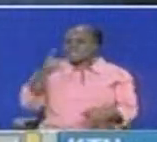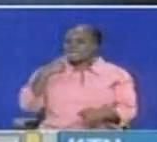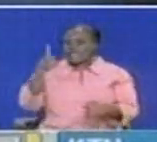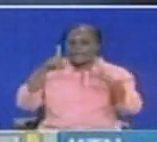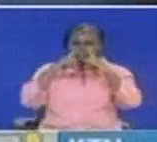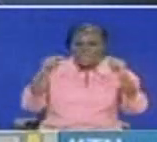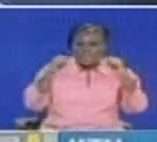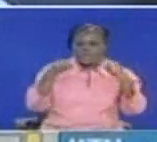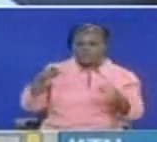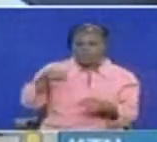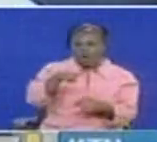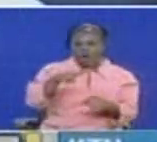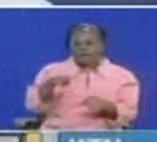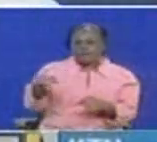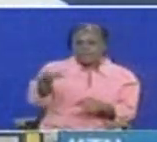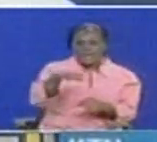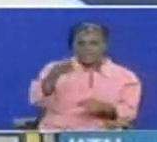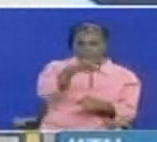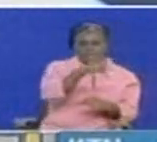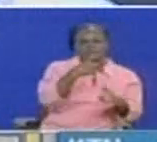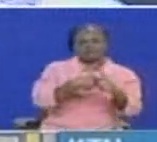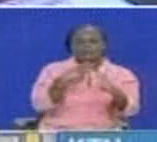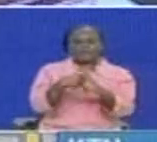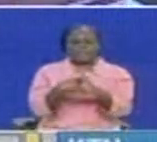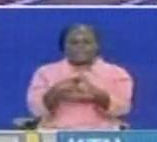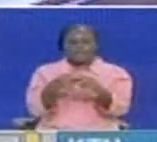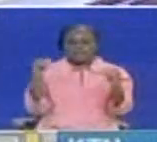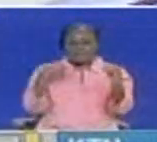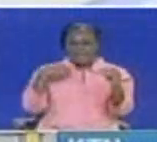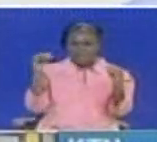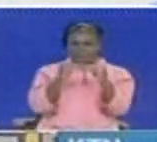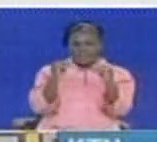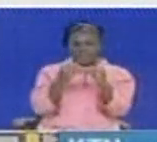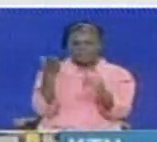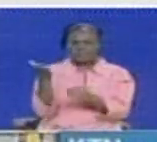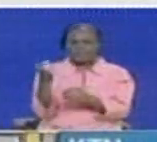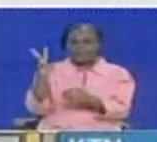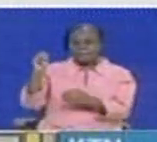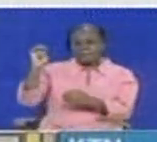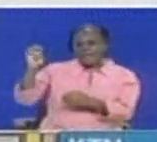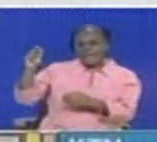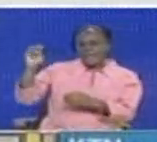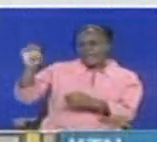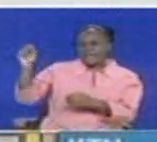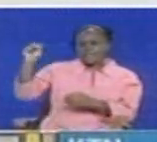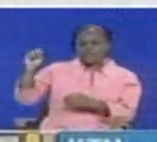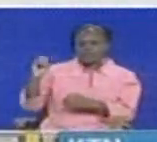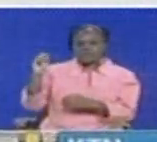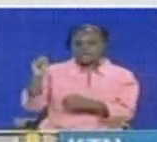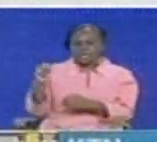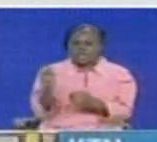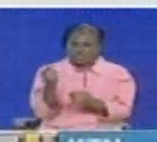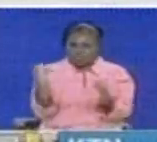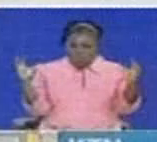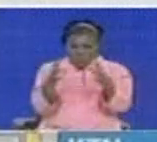We walked from places to places. Yes. In when we were in America. I think I met you in Minnesota. Yes. Yes. So it's a small world. So it is